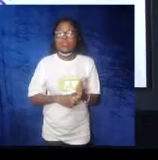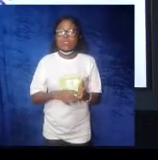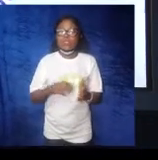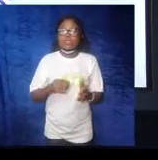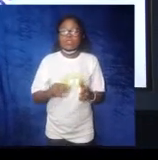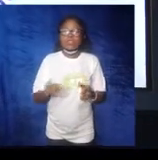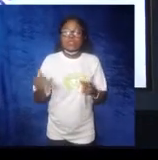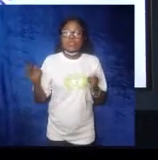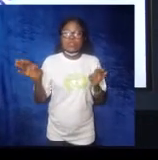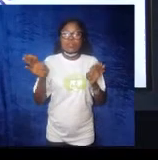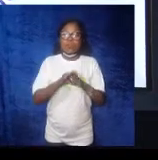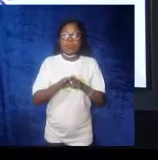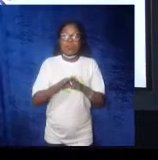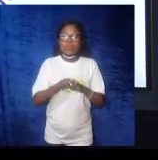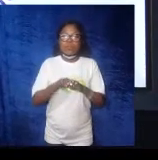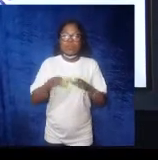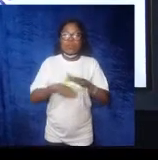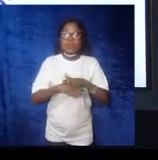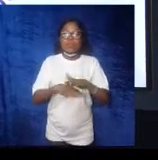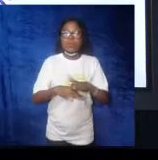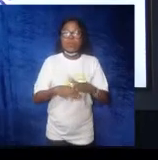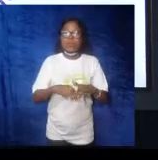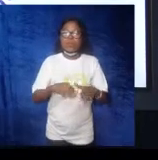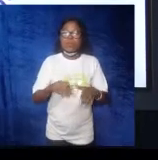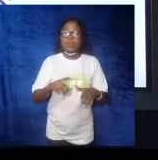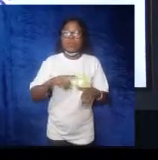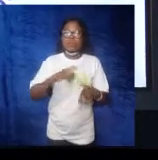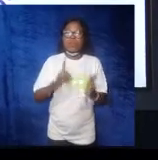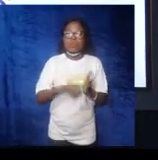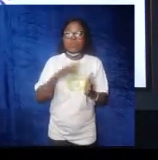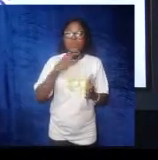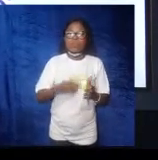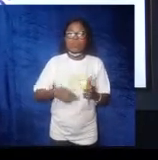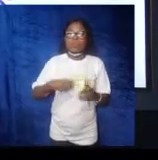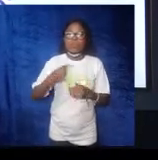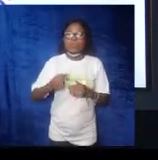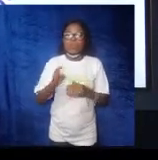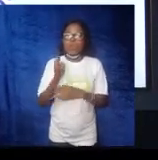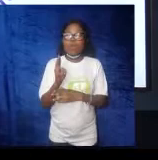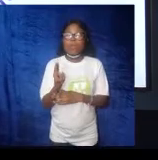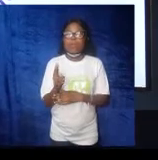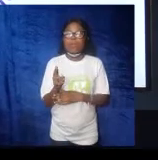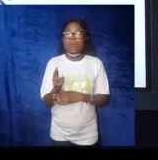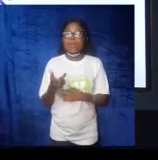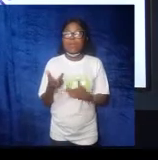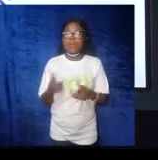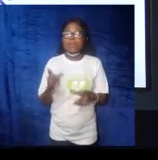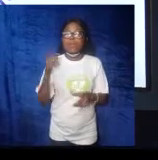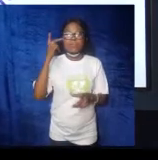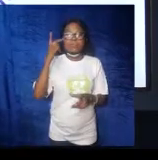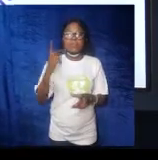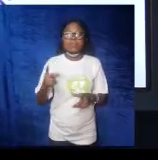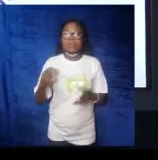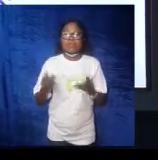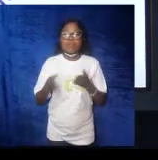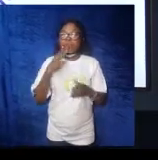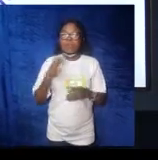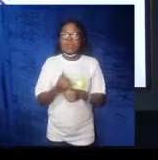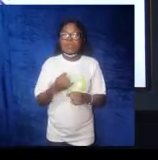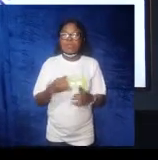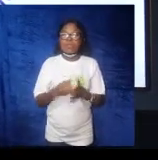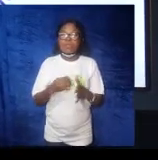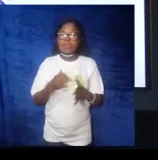about open and close. Where this one is closing downwards, this one is going upwards. So that is the Z